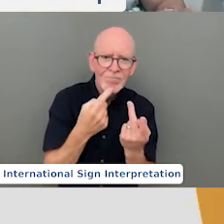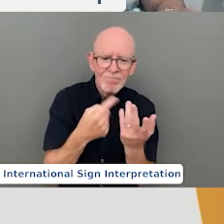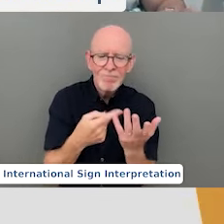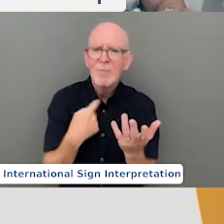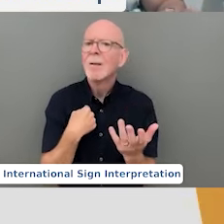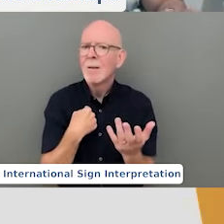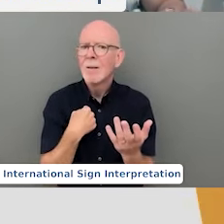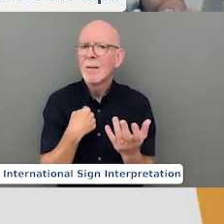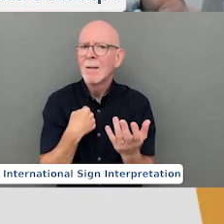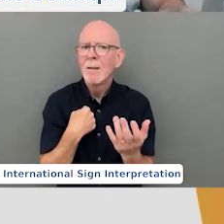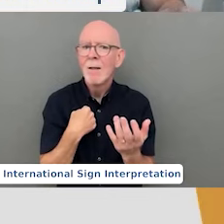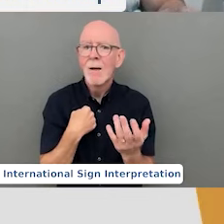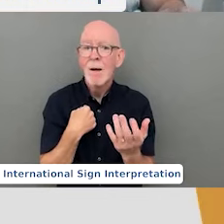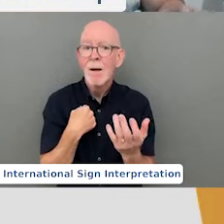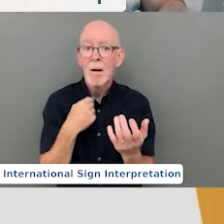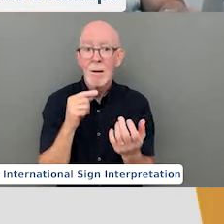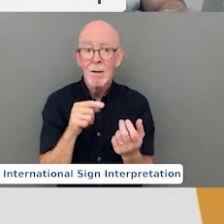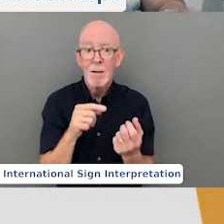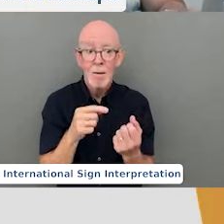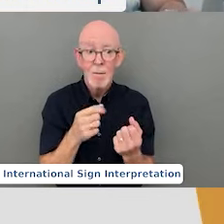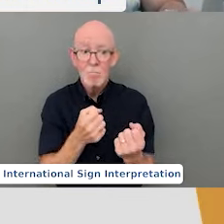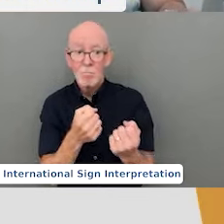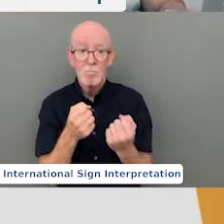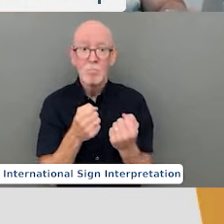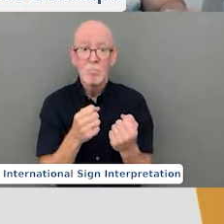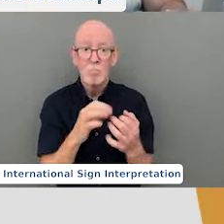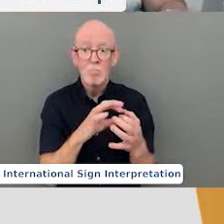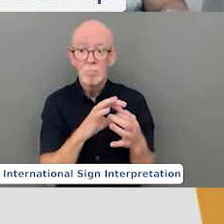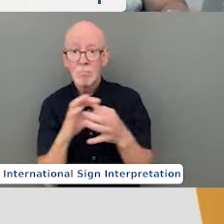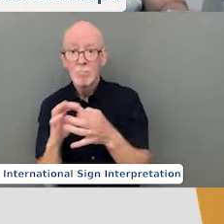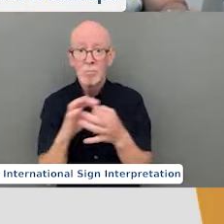Well, in terms of way forward, considering everything I shared,